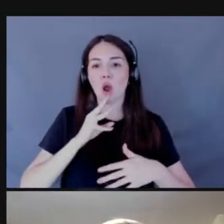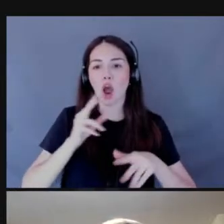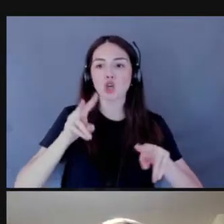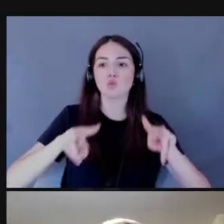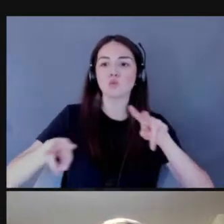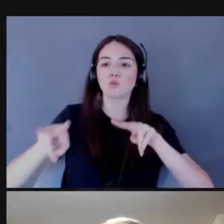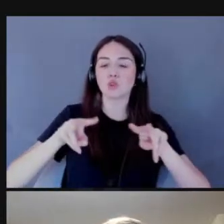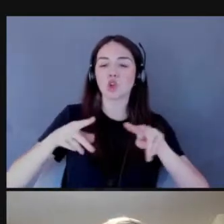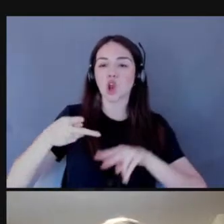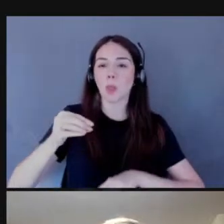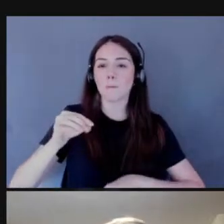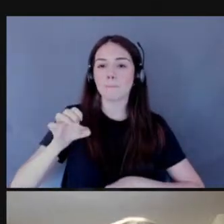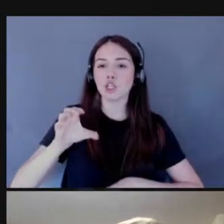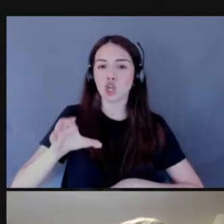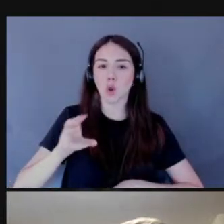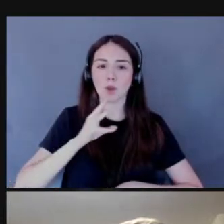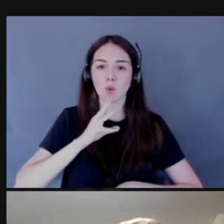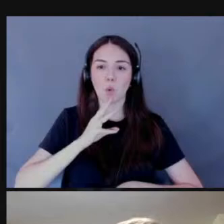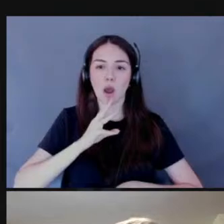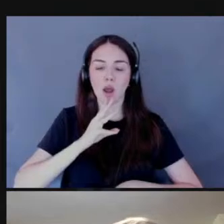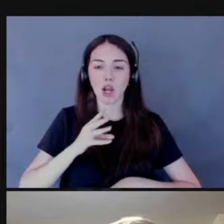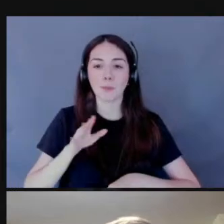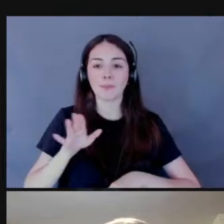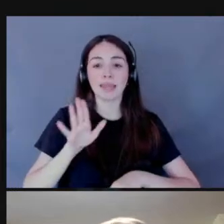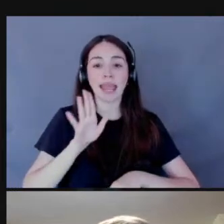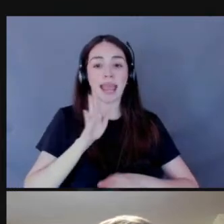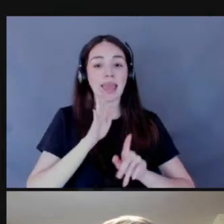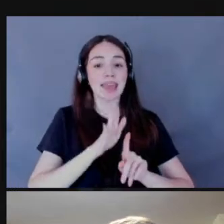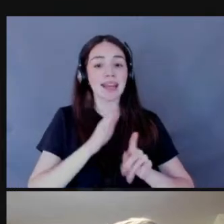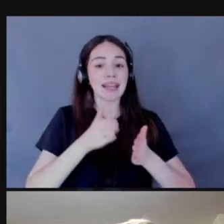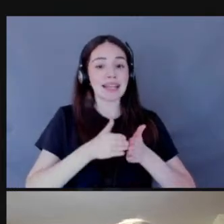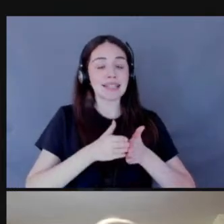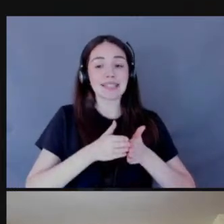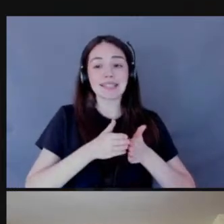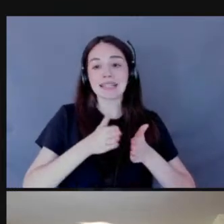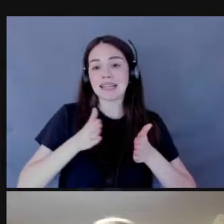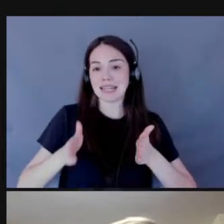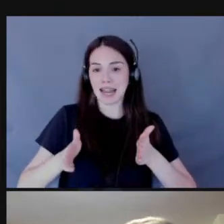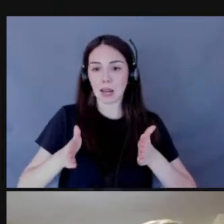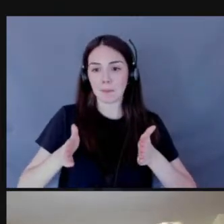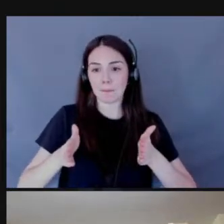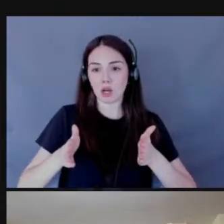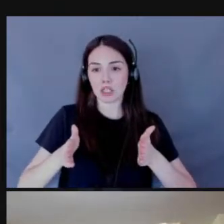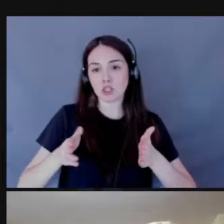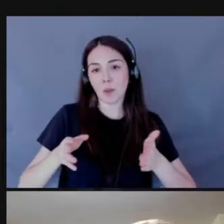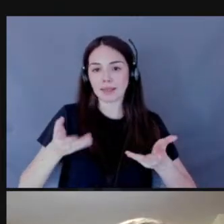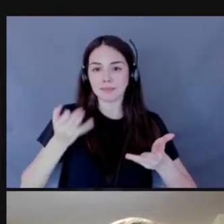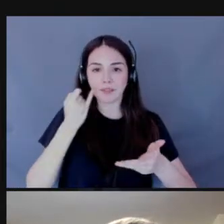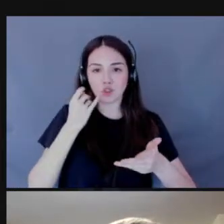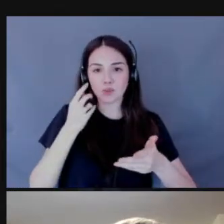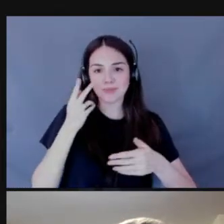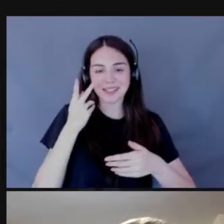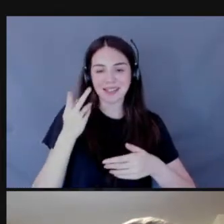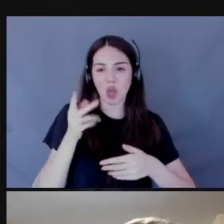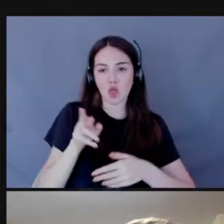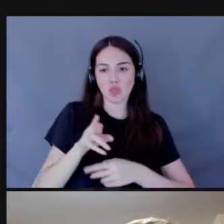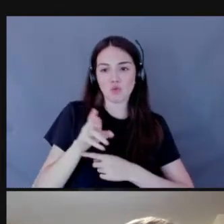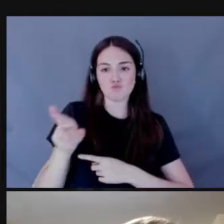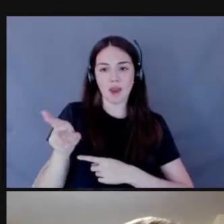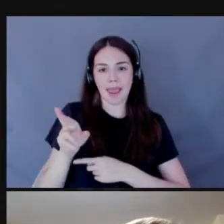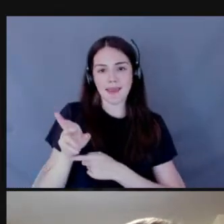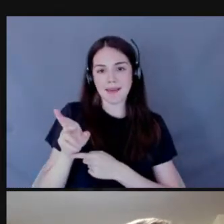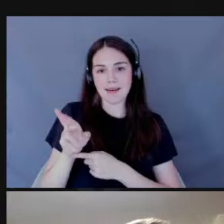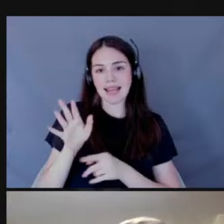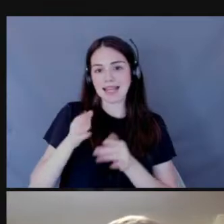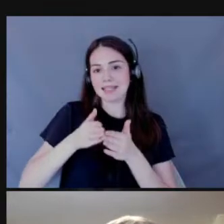then his neighbors, from our perspective on this map, if you go down to the right, his neighbors along that frontage